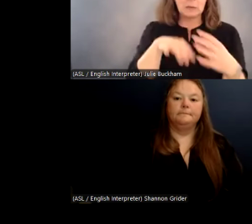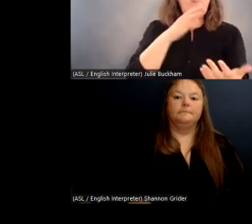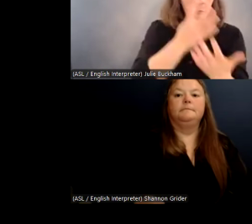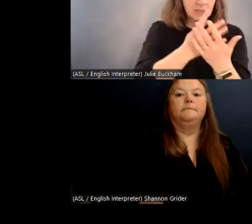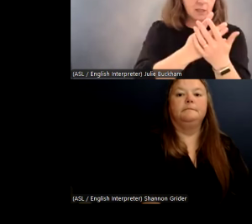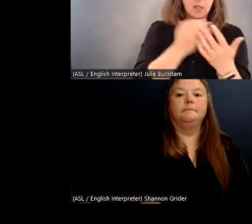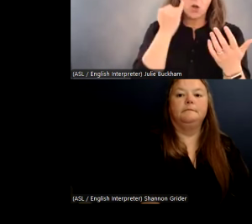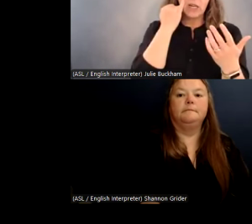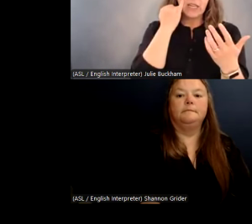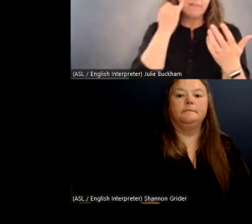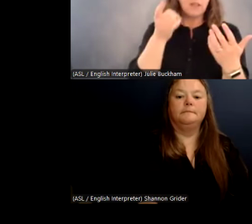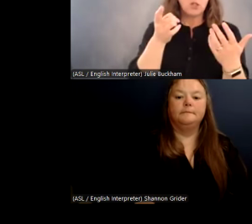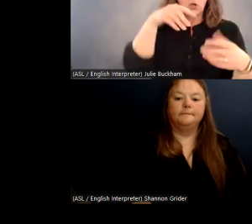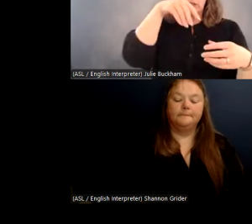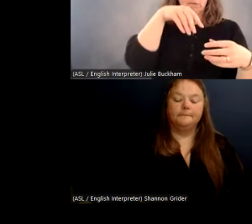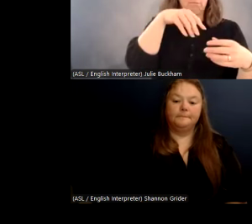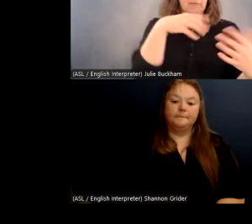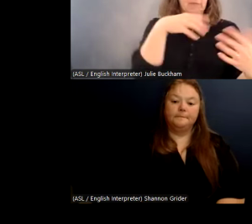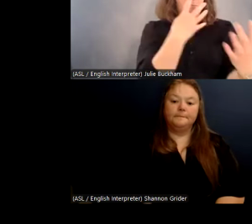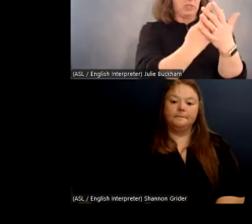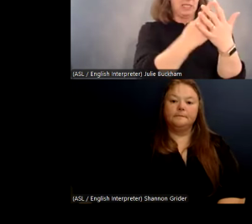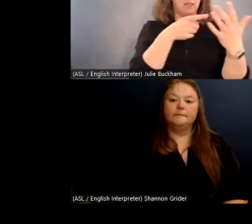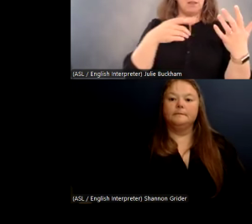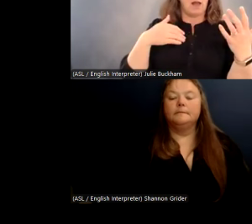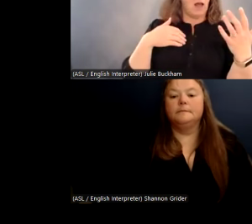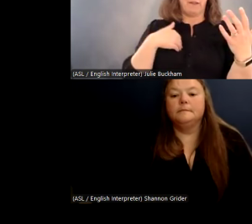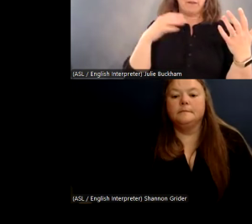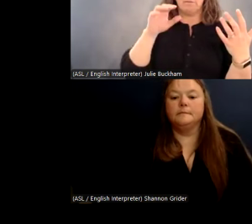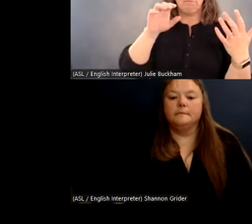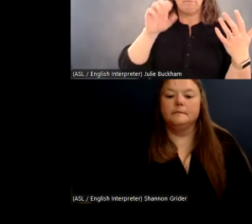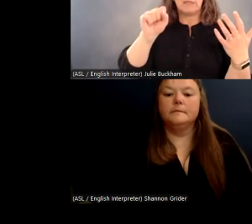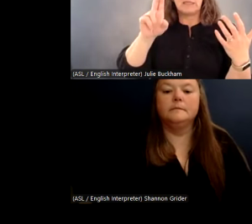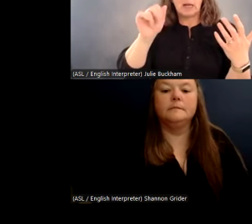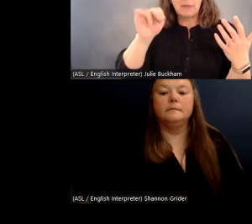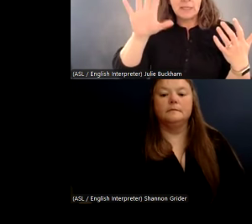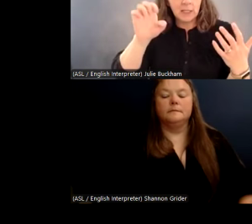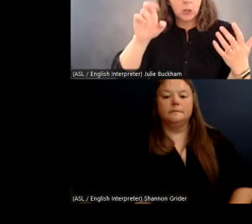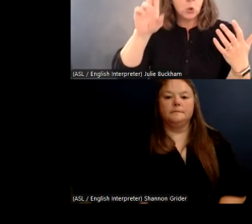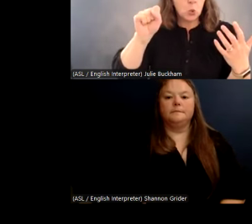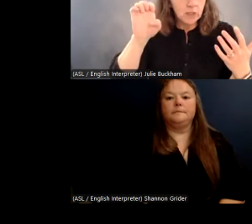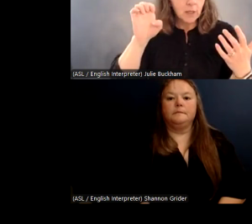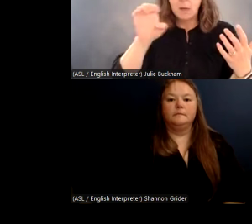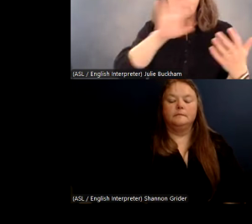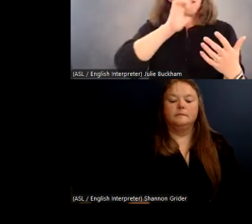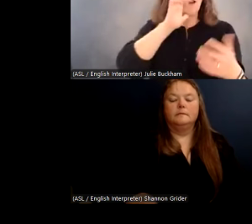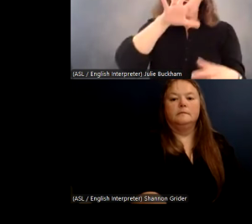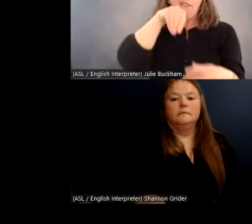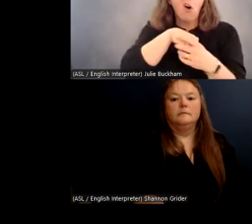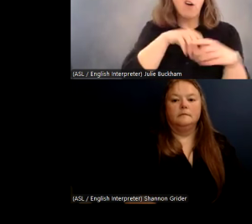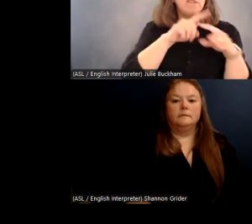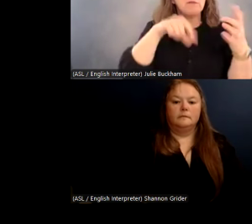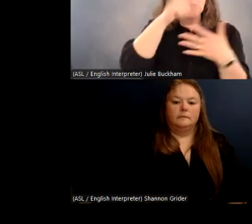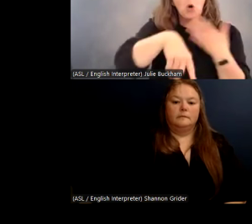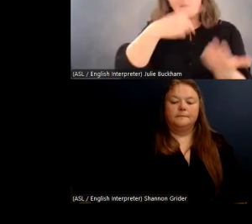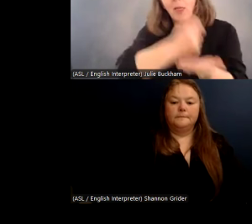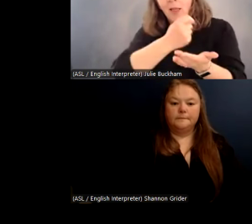issues and you don't participate in substance use programs while in prison, that's viewed negatively. But